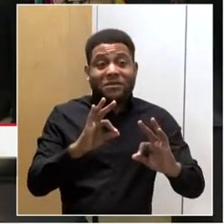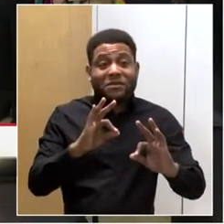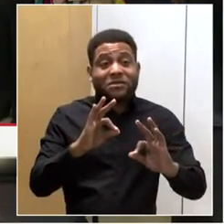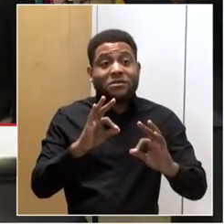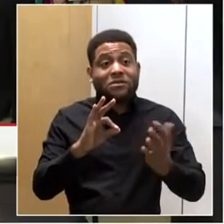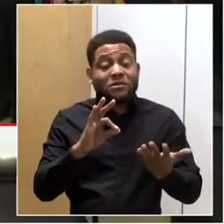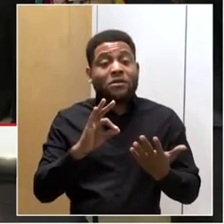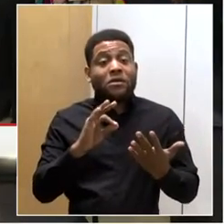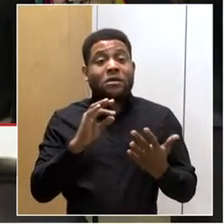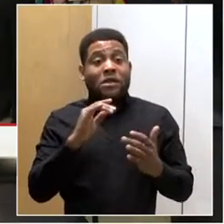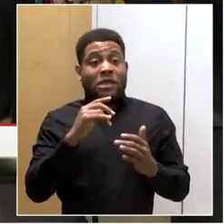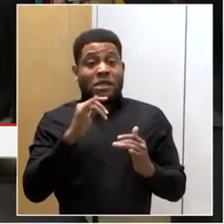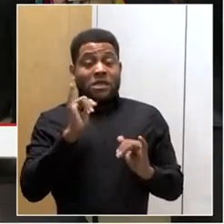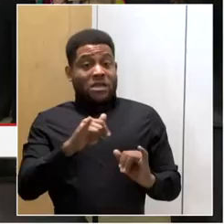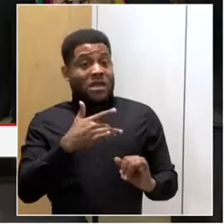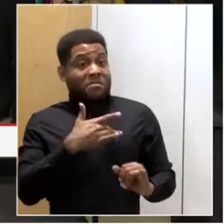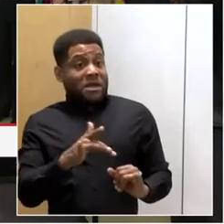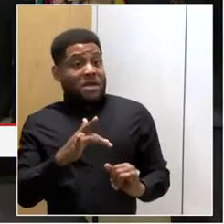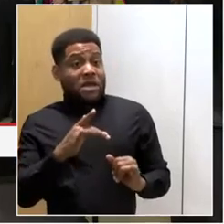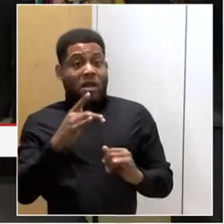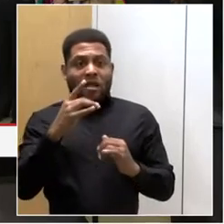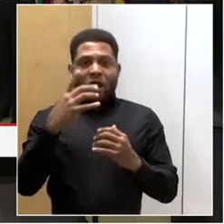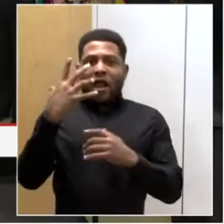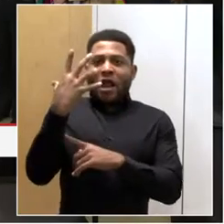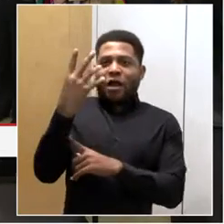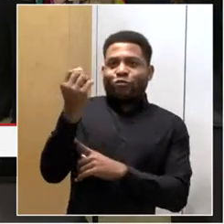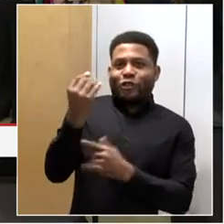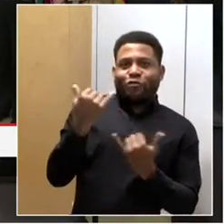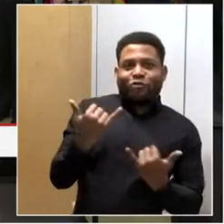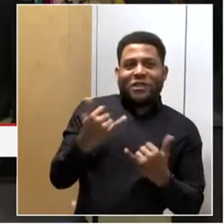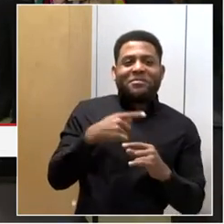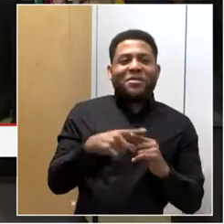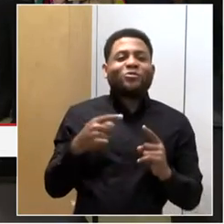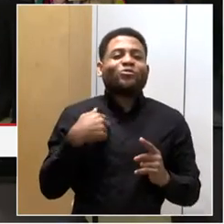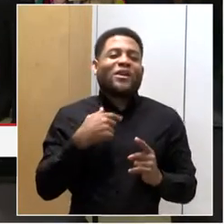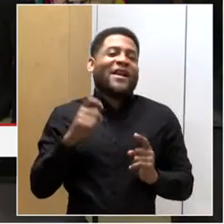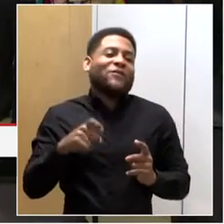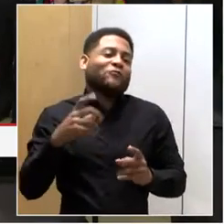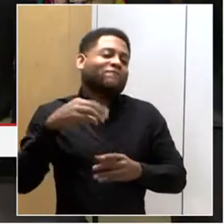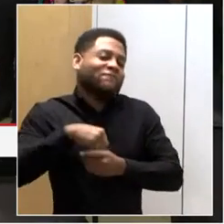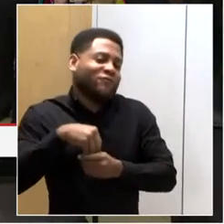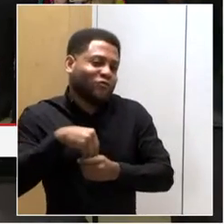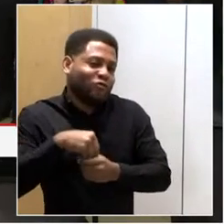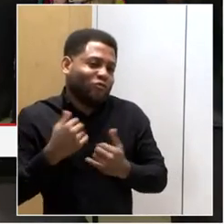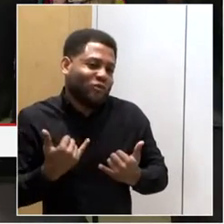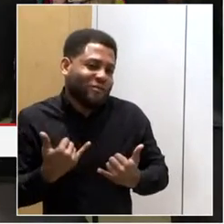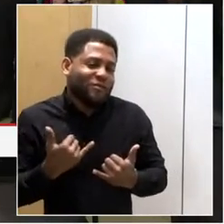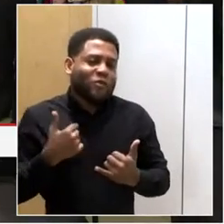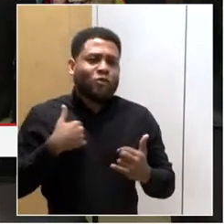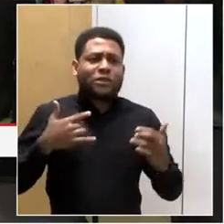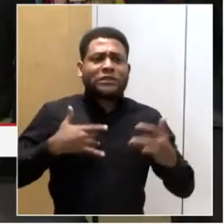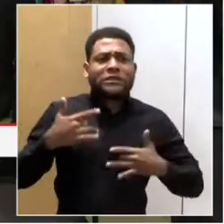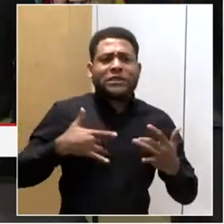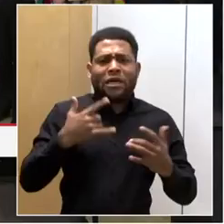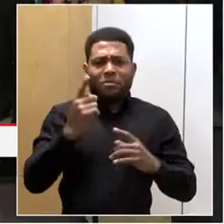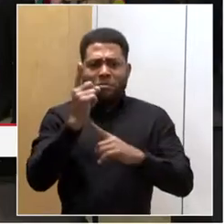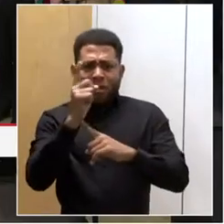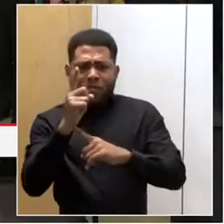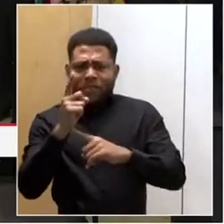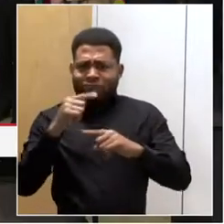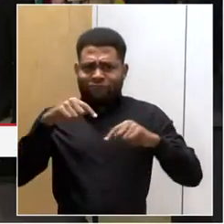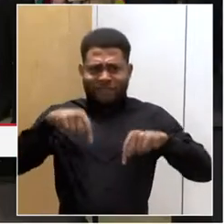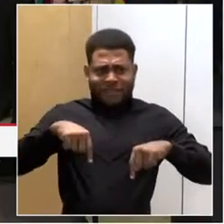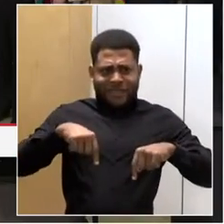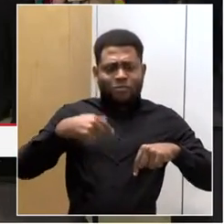outside, but we're inside today because this is kind of a really exciting moment where we're activating